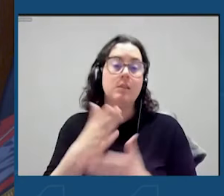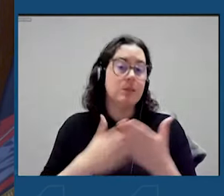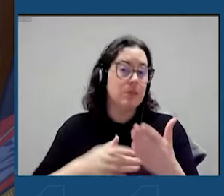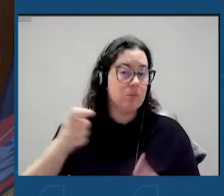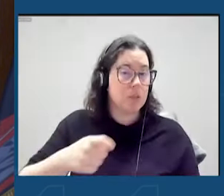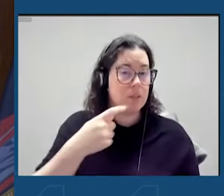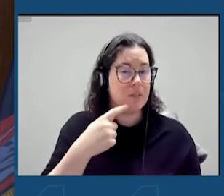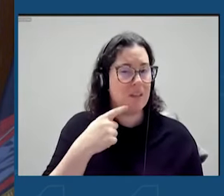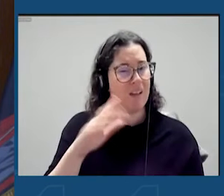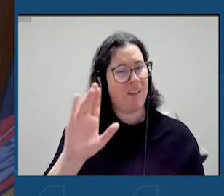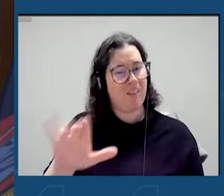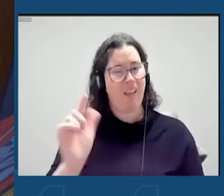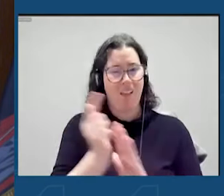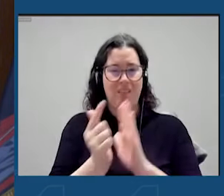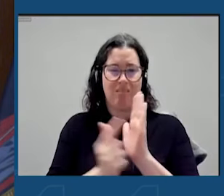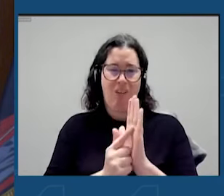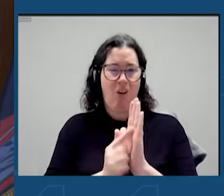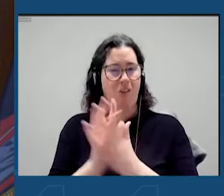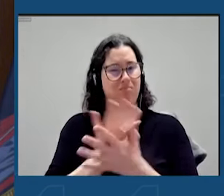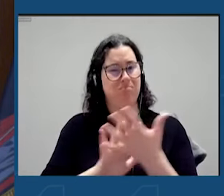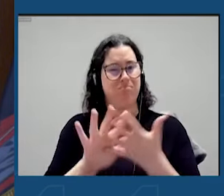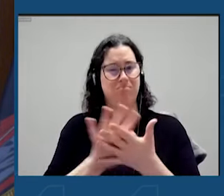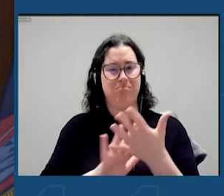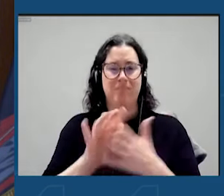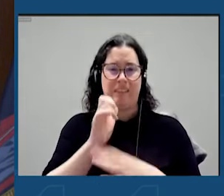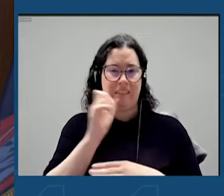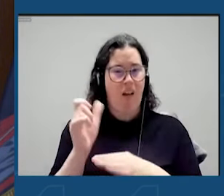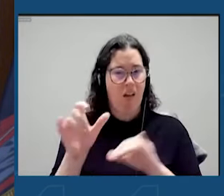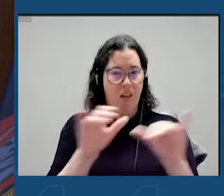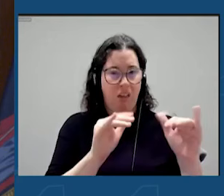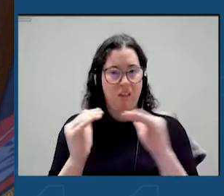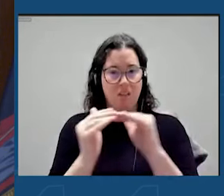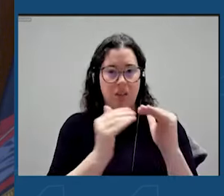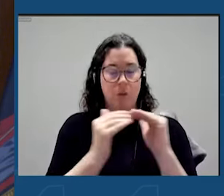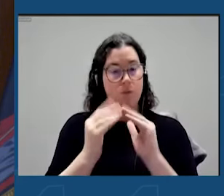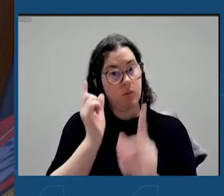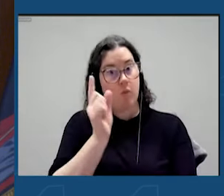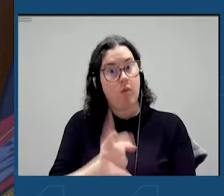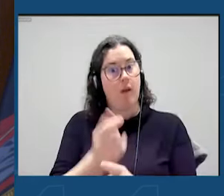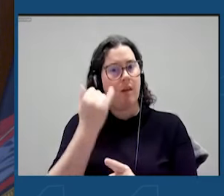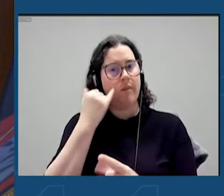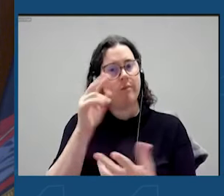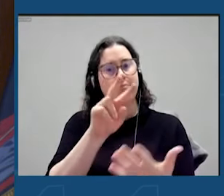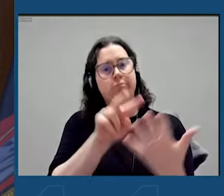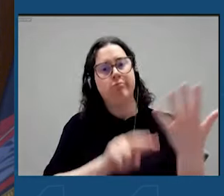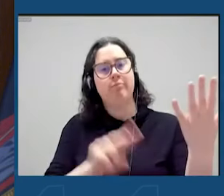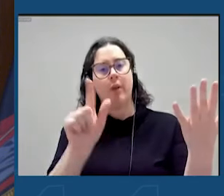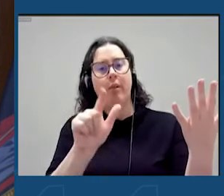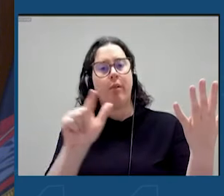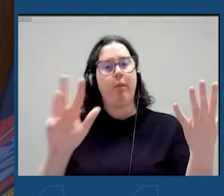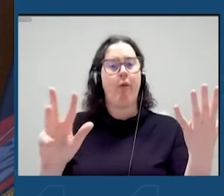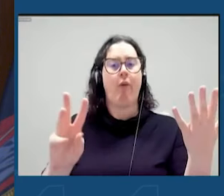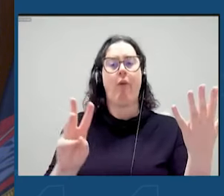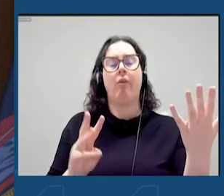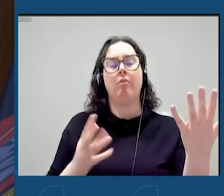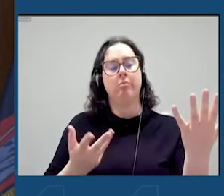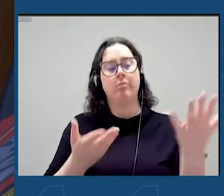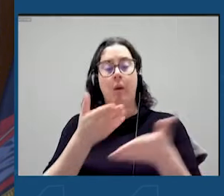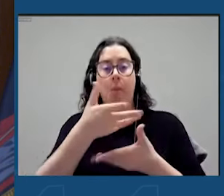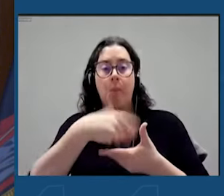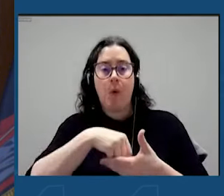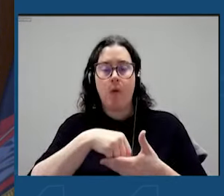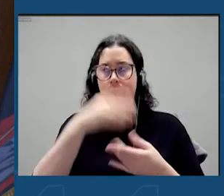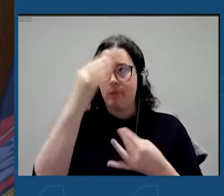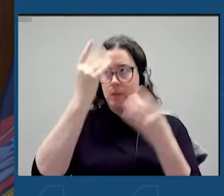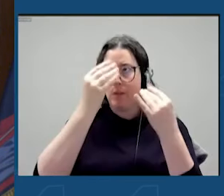Now, they're right about this. If you look at the law on its face, Part of the consideration is what they call the